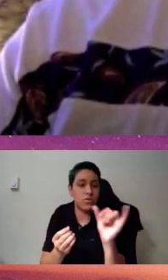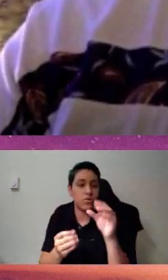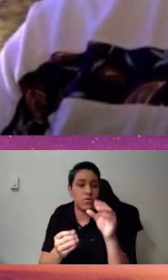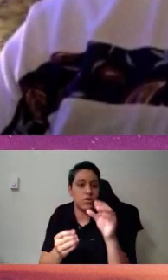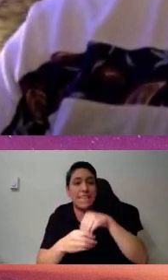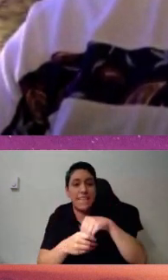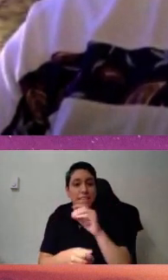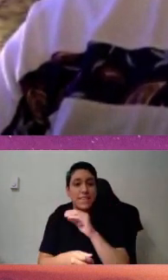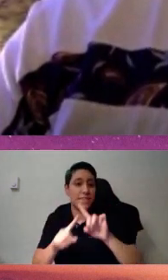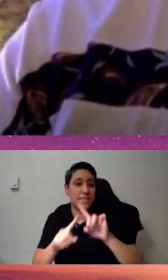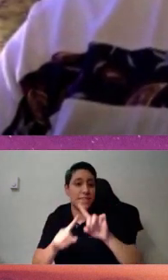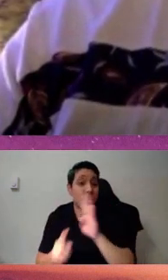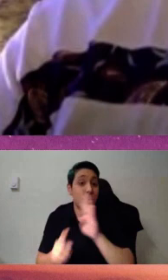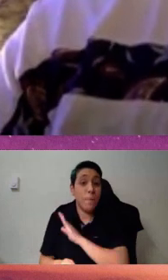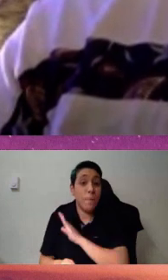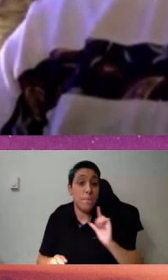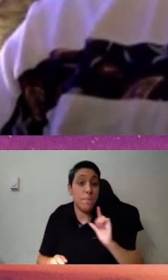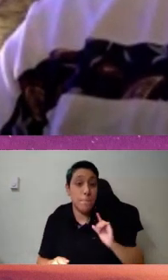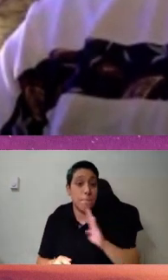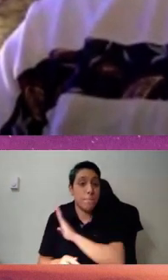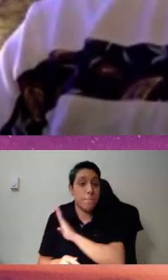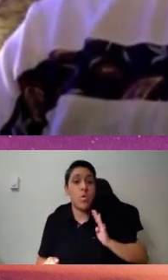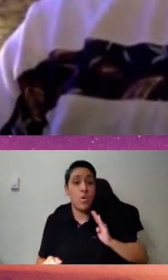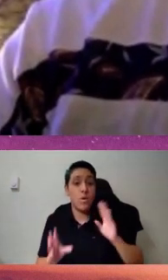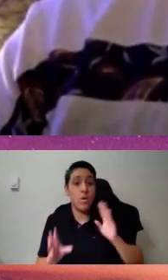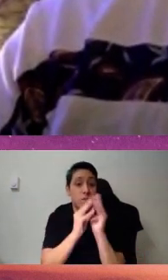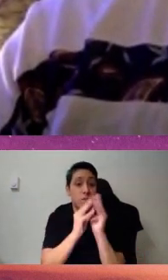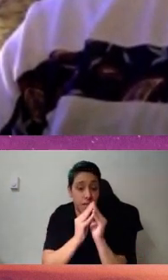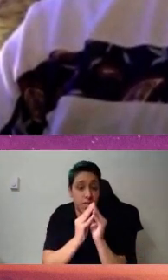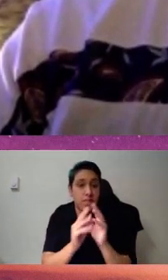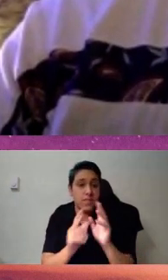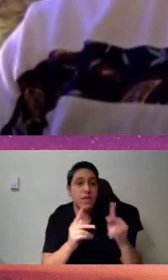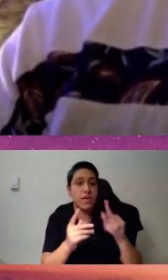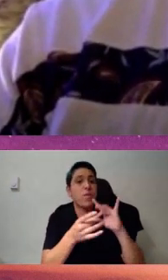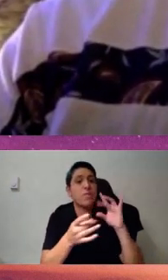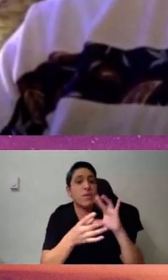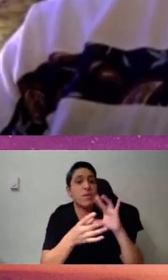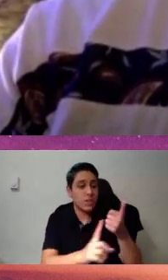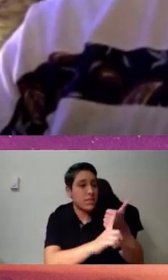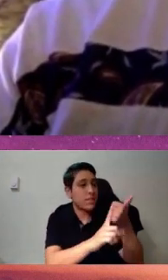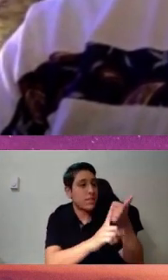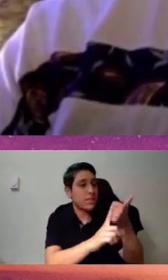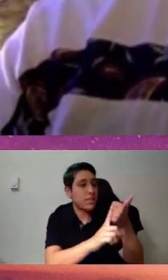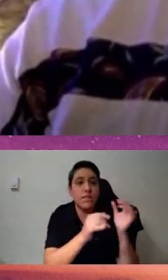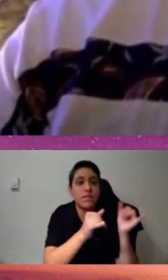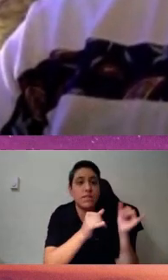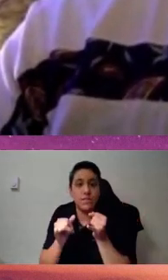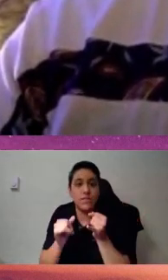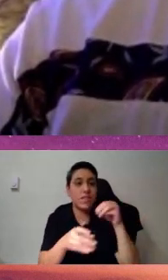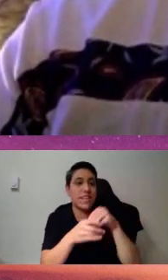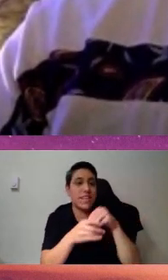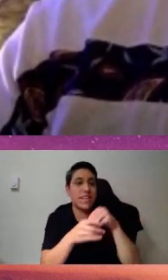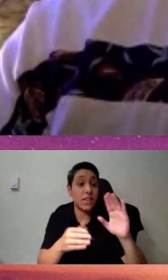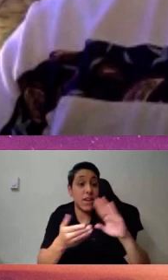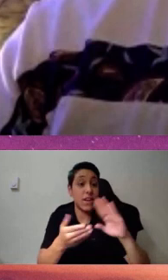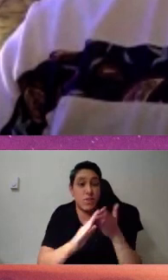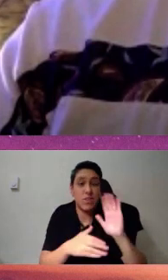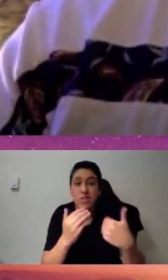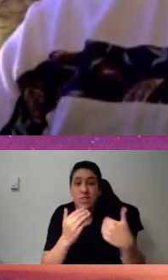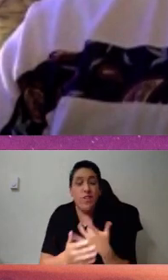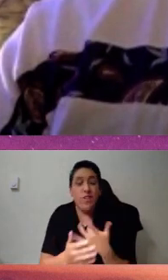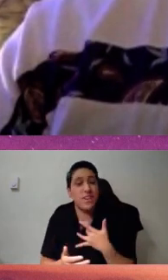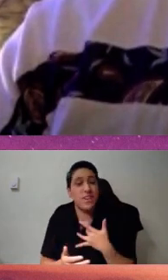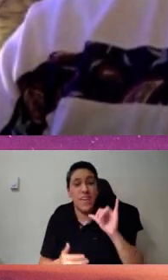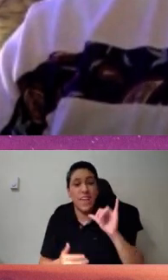and people bringing up individually for themselves, both to their respective communities and